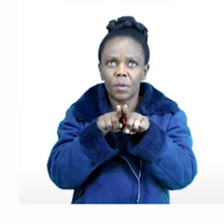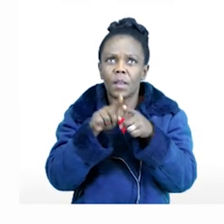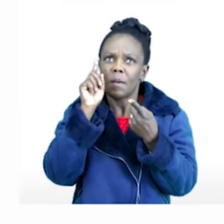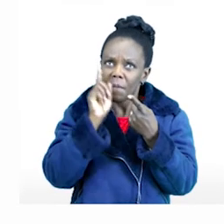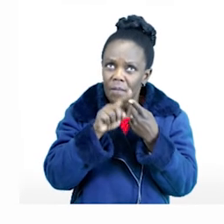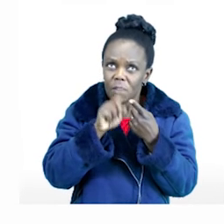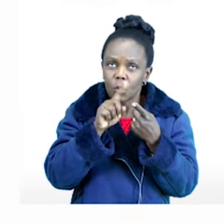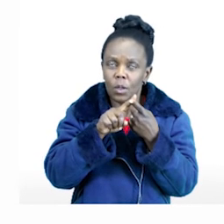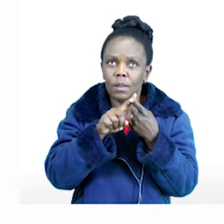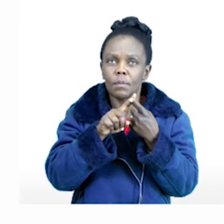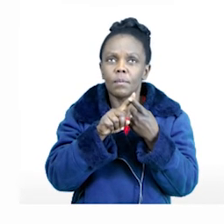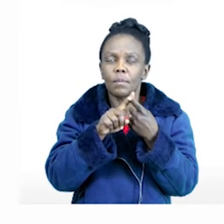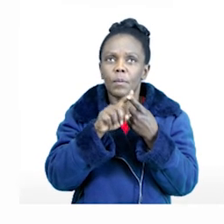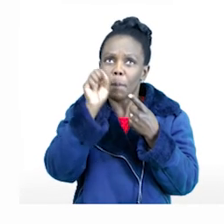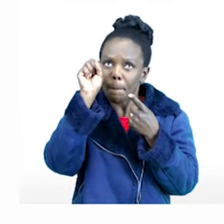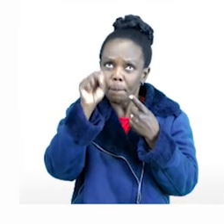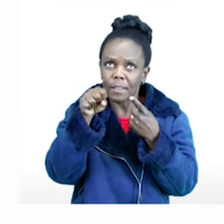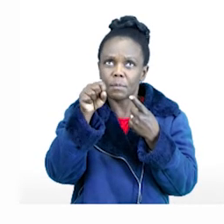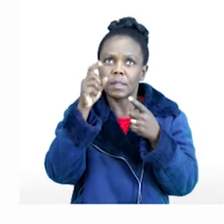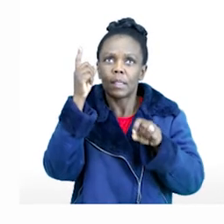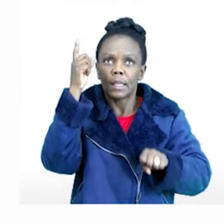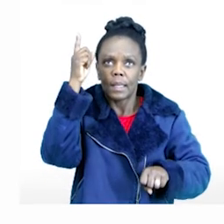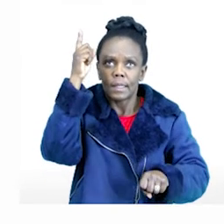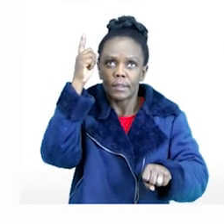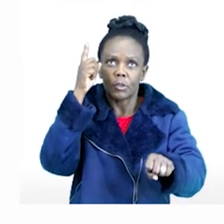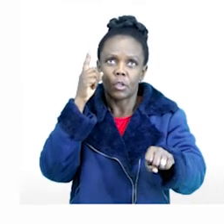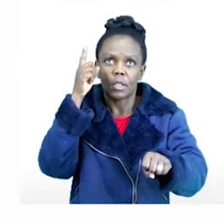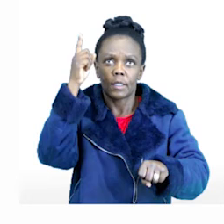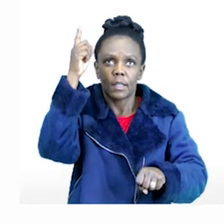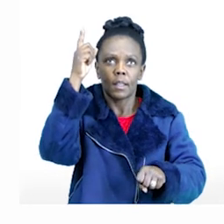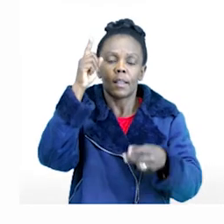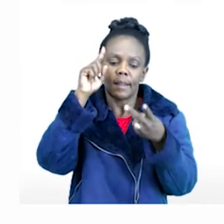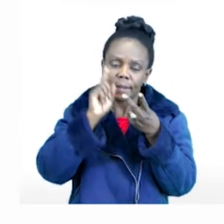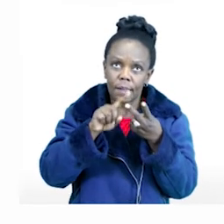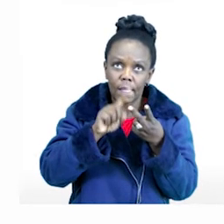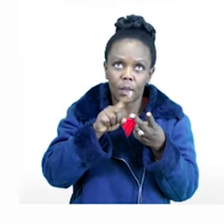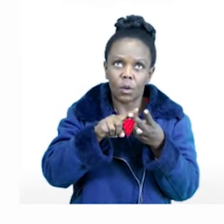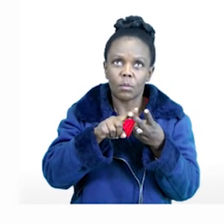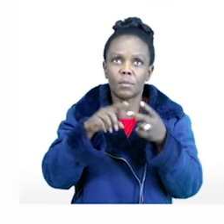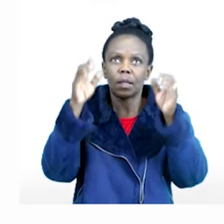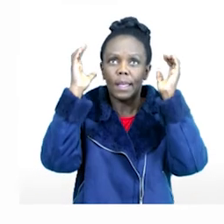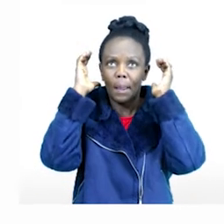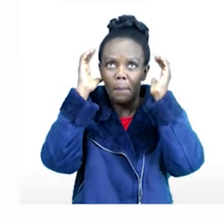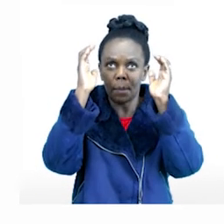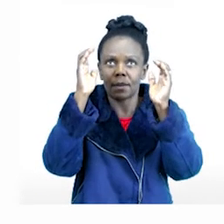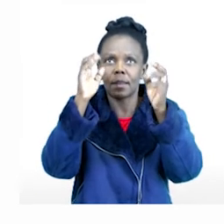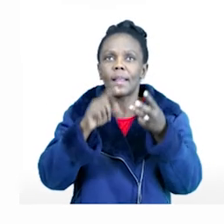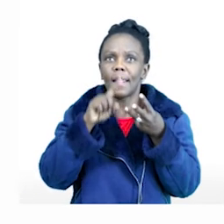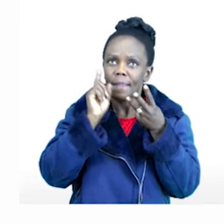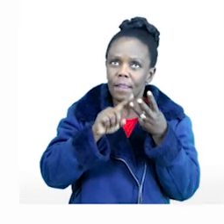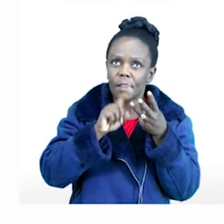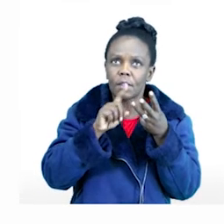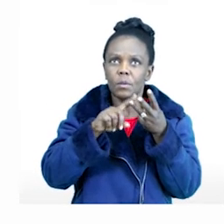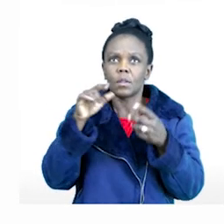at the first pattern that we can see. We have a tractor, a car, a bus, a tractor.